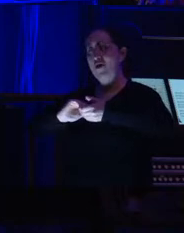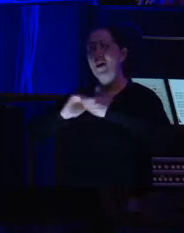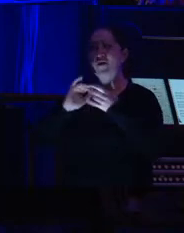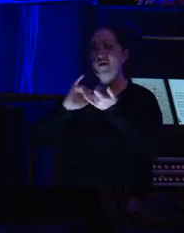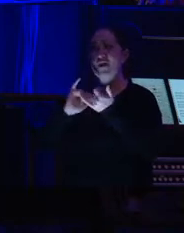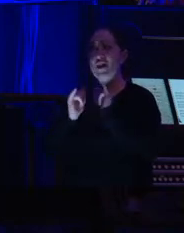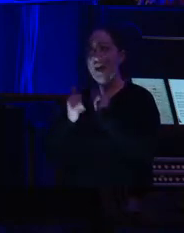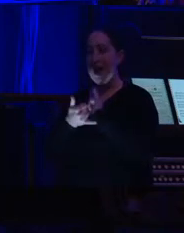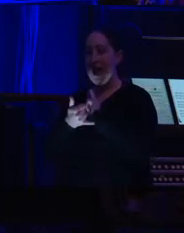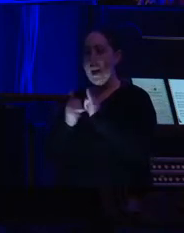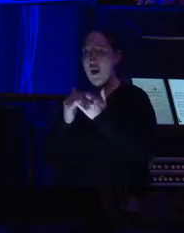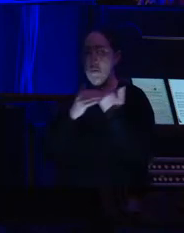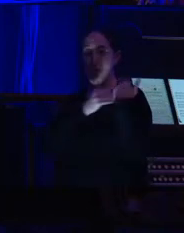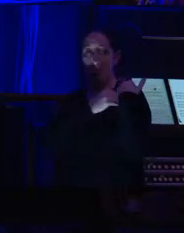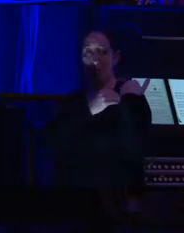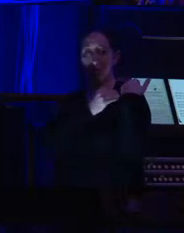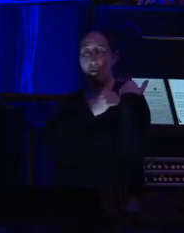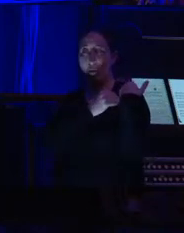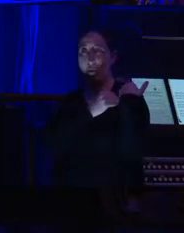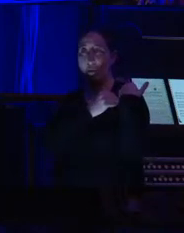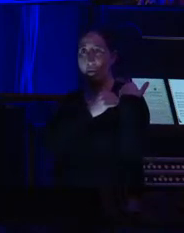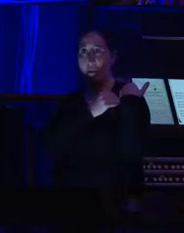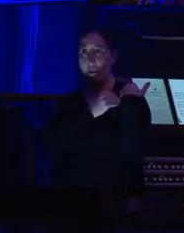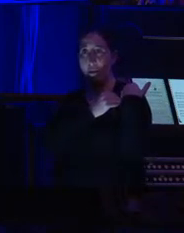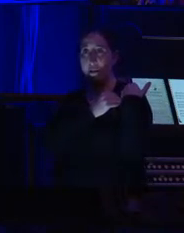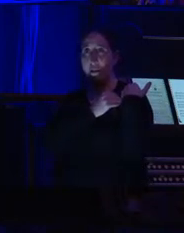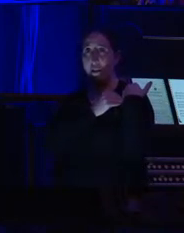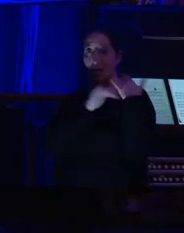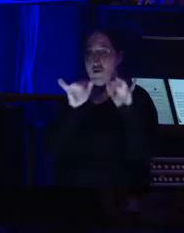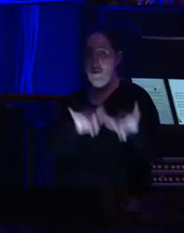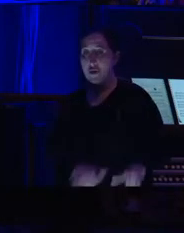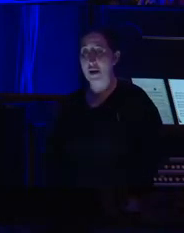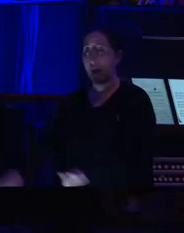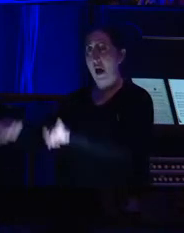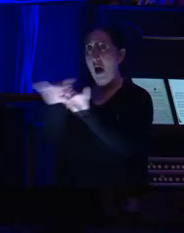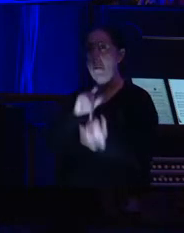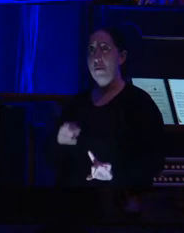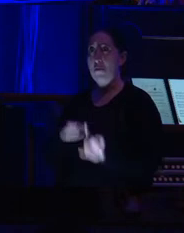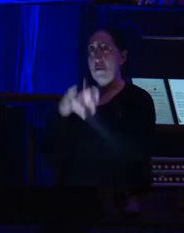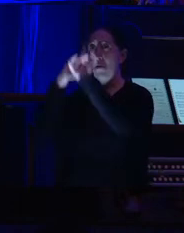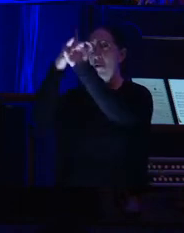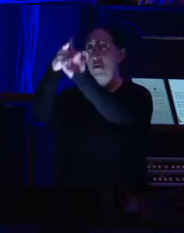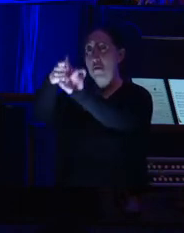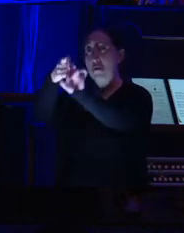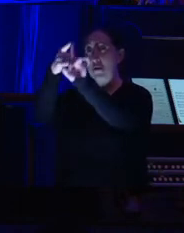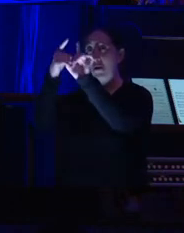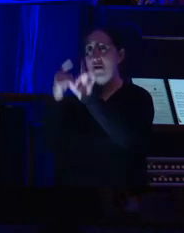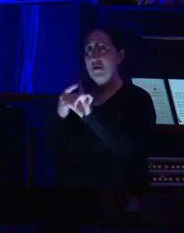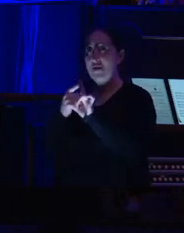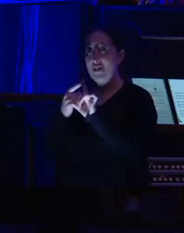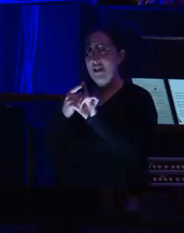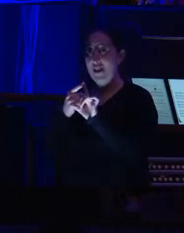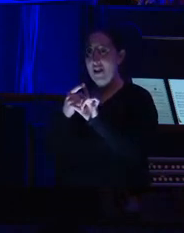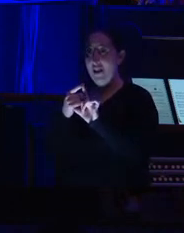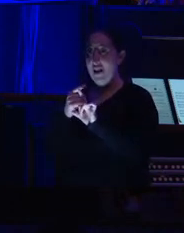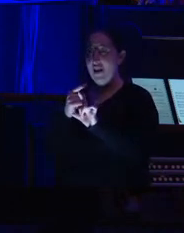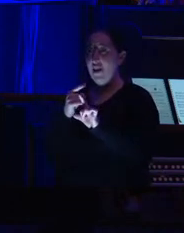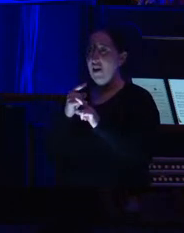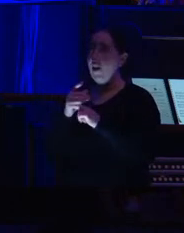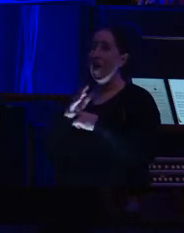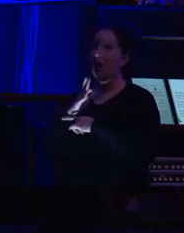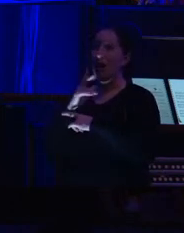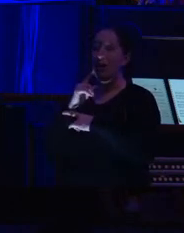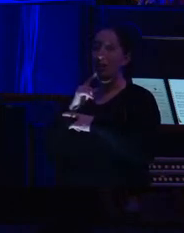goals and in our responsibilities to the common purpose of the discovery, sustenance, and dissemination